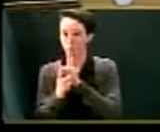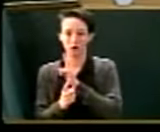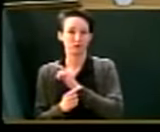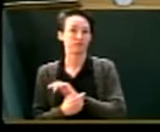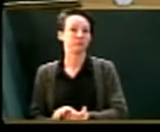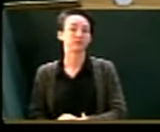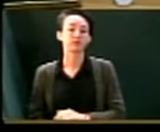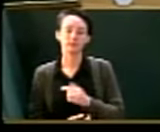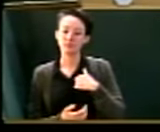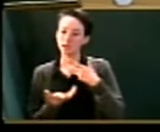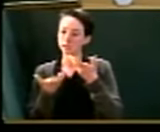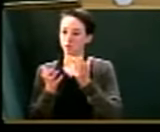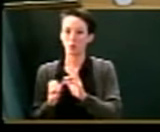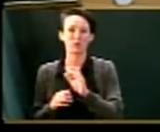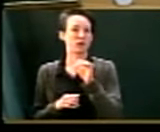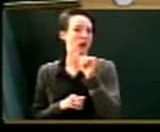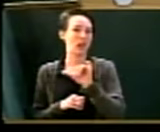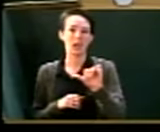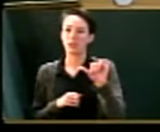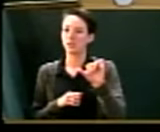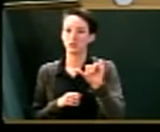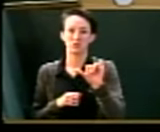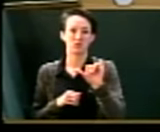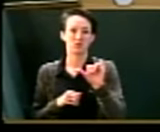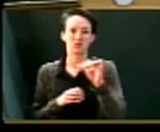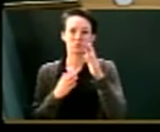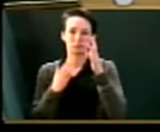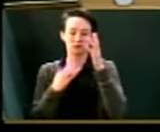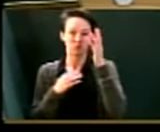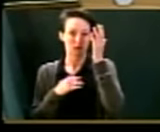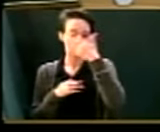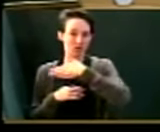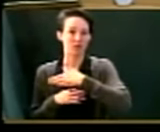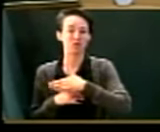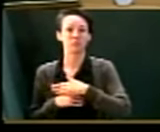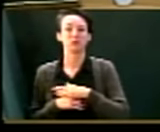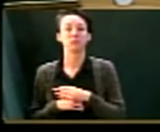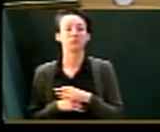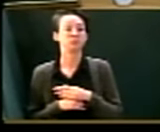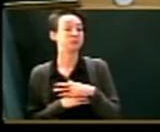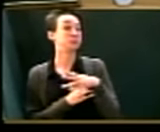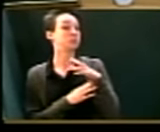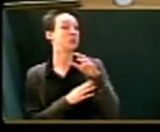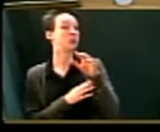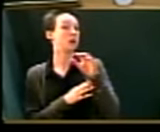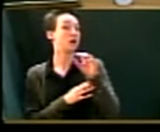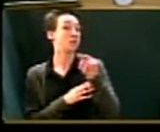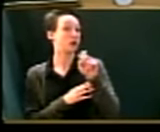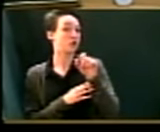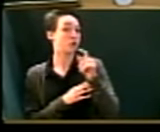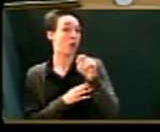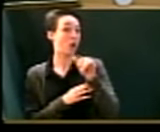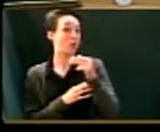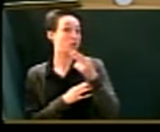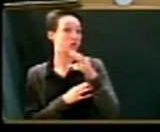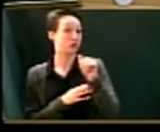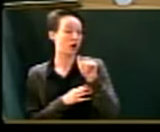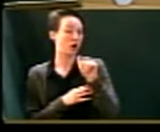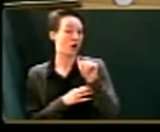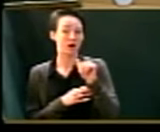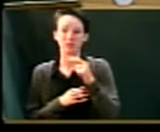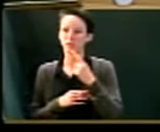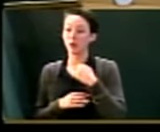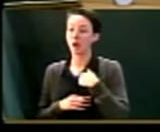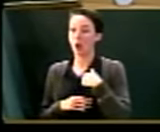Okay. I didn't want any oversight. Okay. Natasha, did you have a comment about that? I did get that email. The